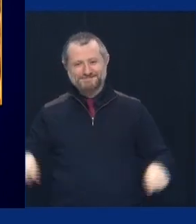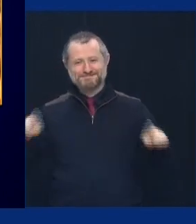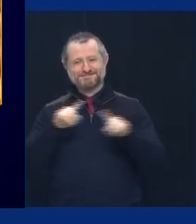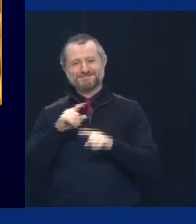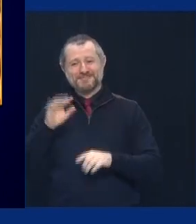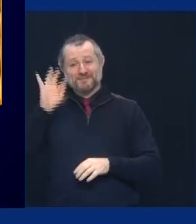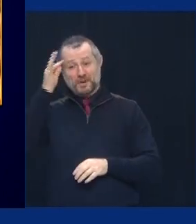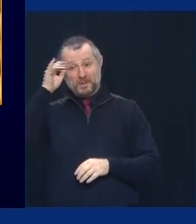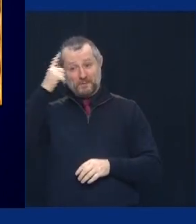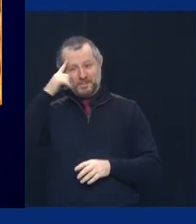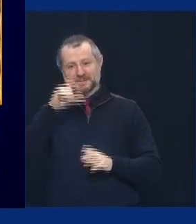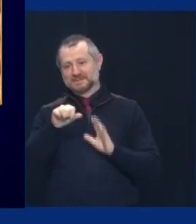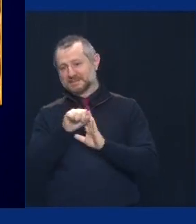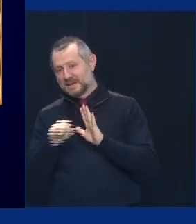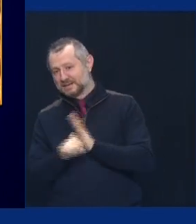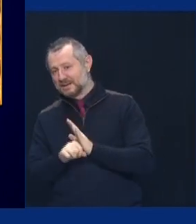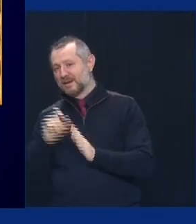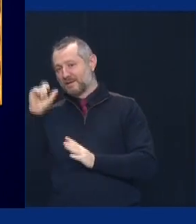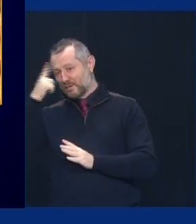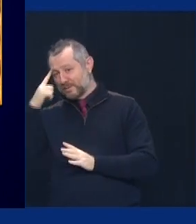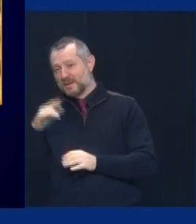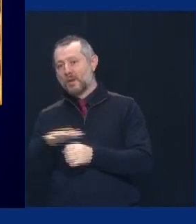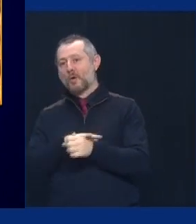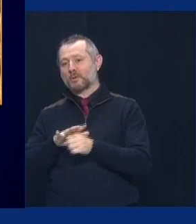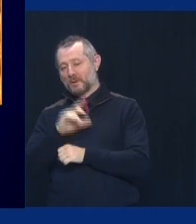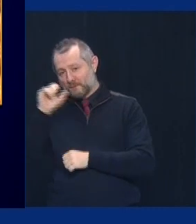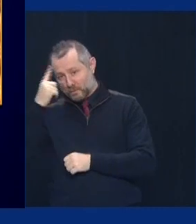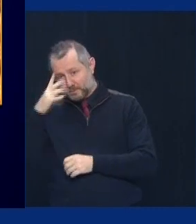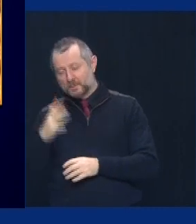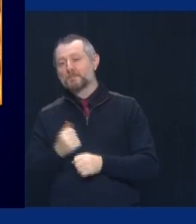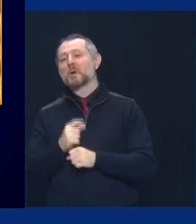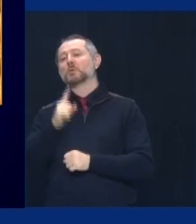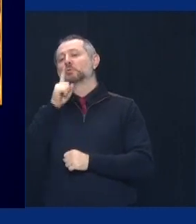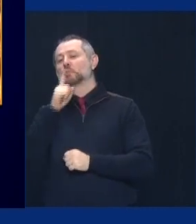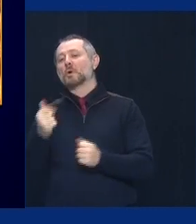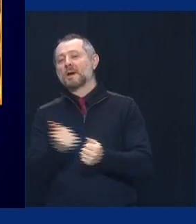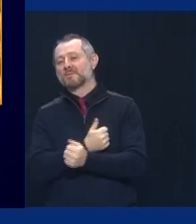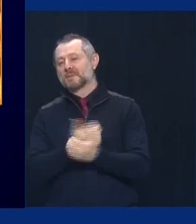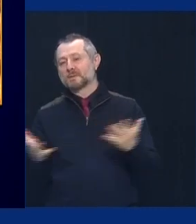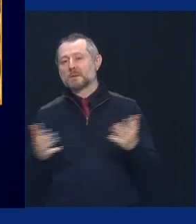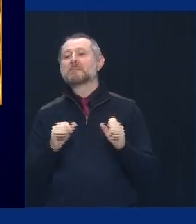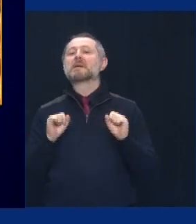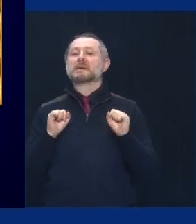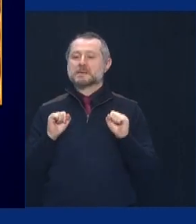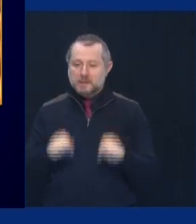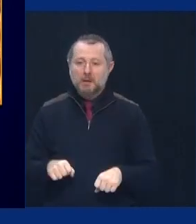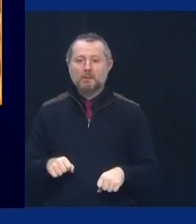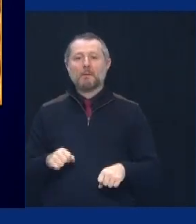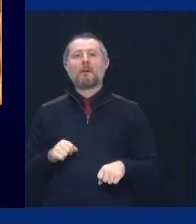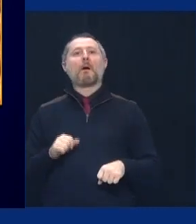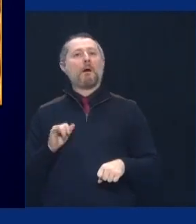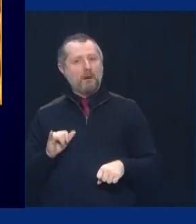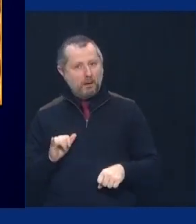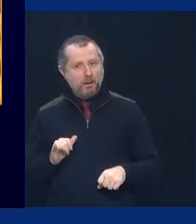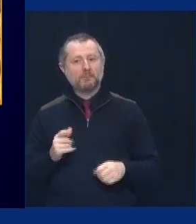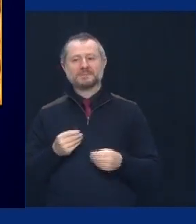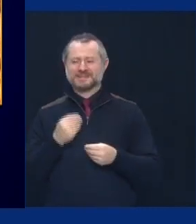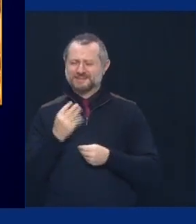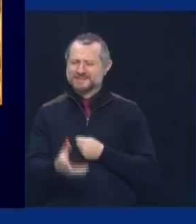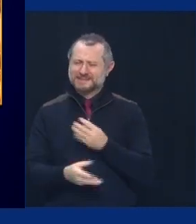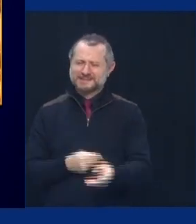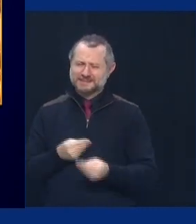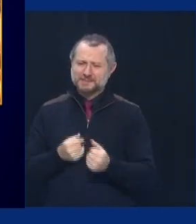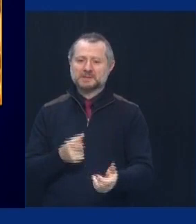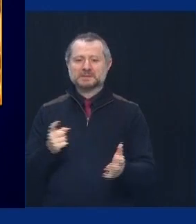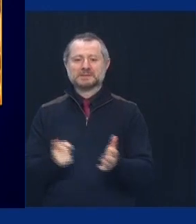state government, to make sure we do everything possible and spend money that we need to